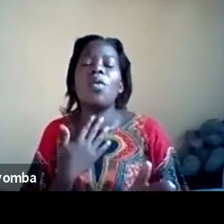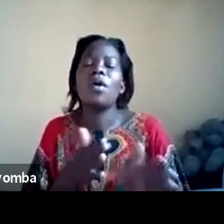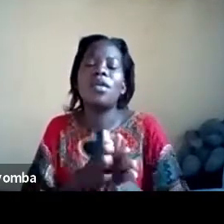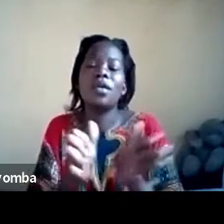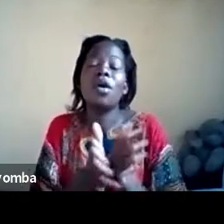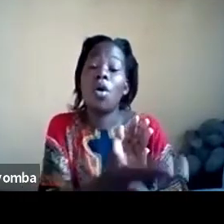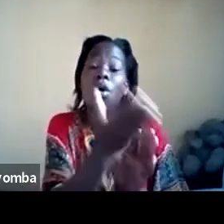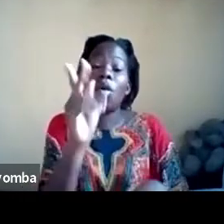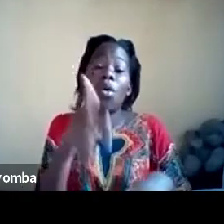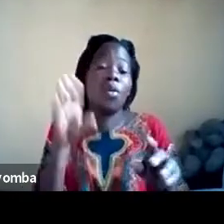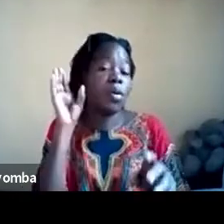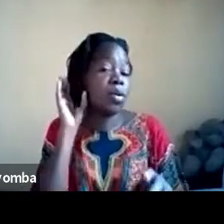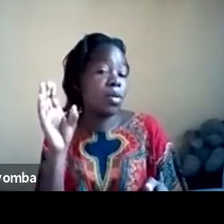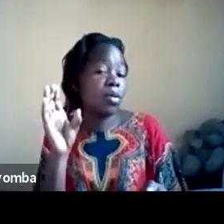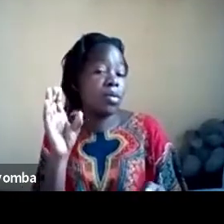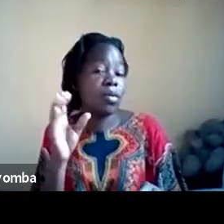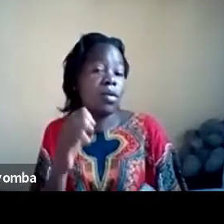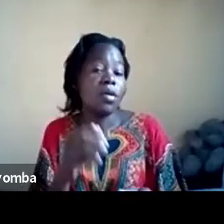lady. She went in